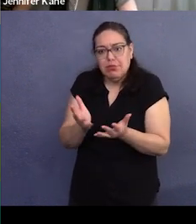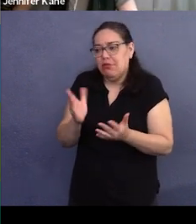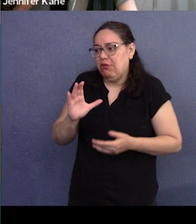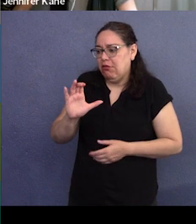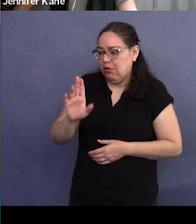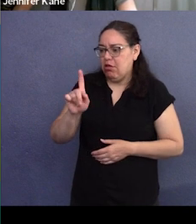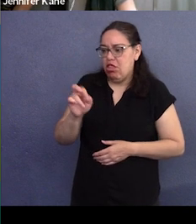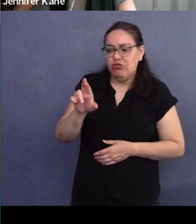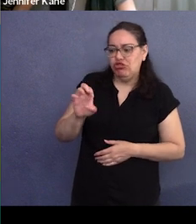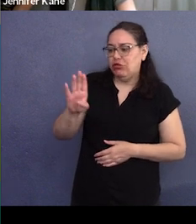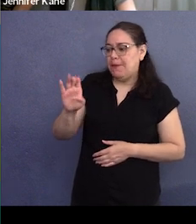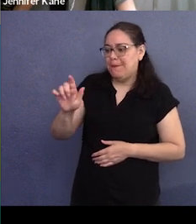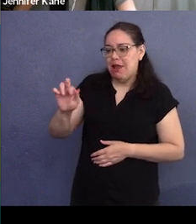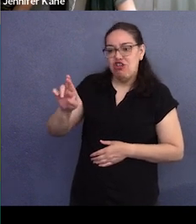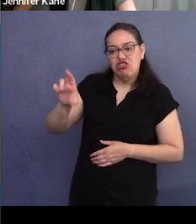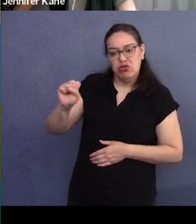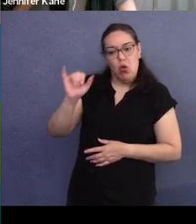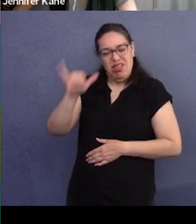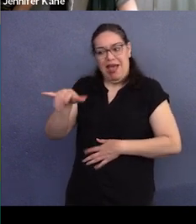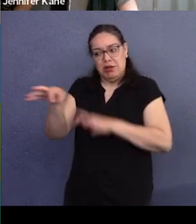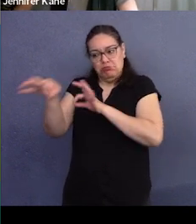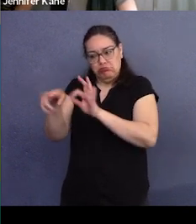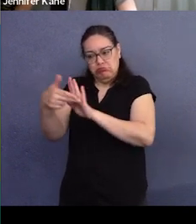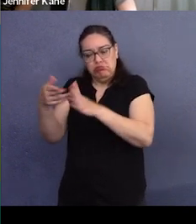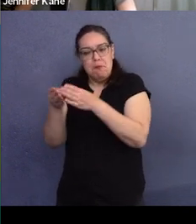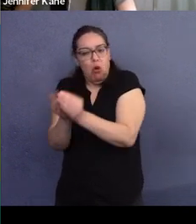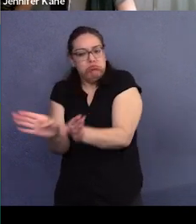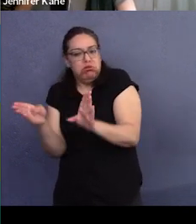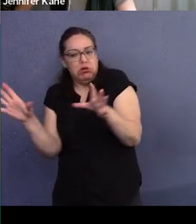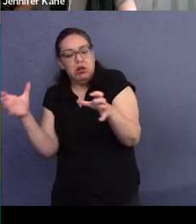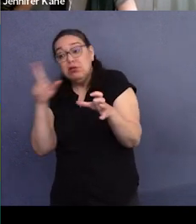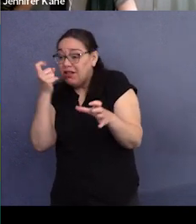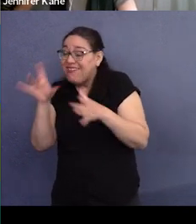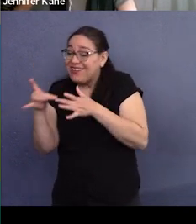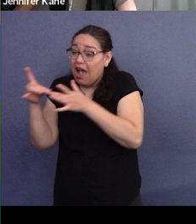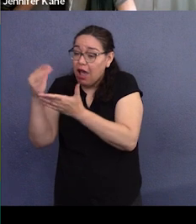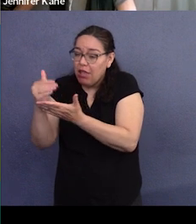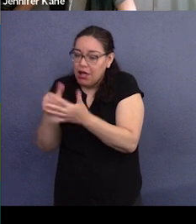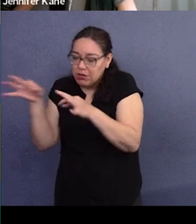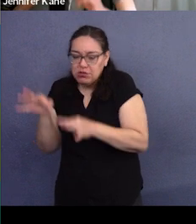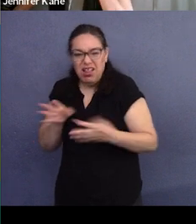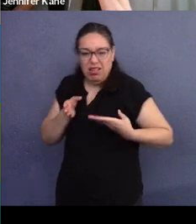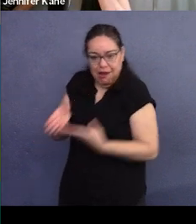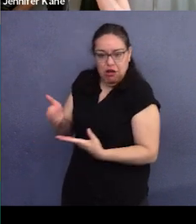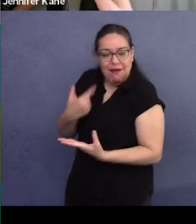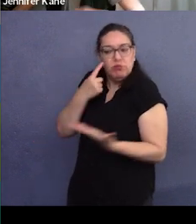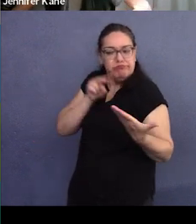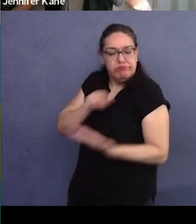the roles that people might take in and that is in the guidelines. Actually, I can refer you back to that one as